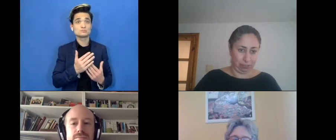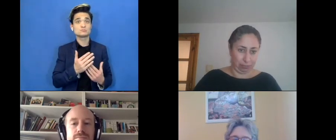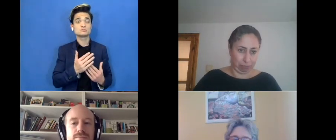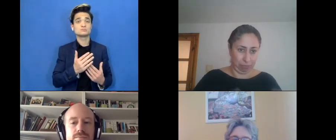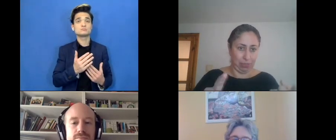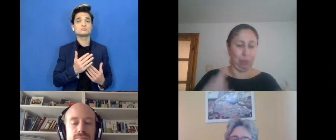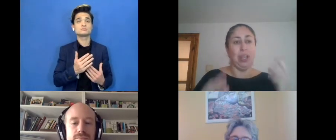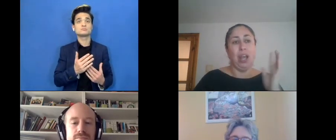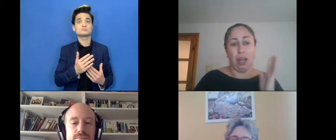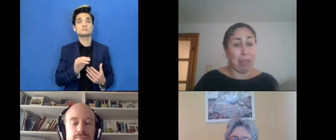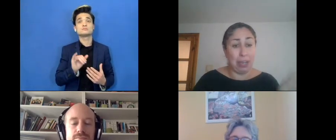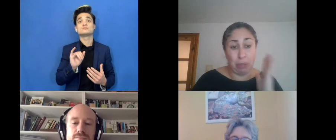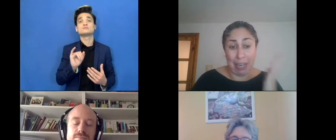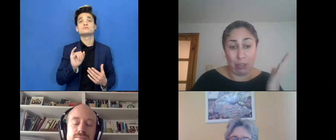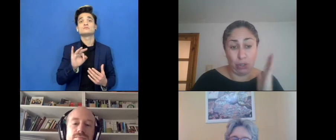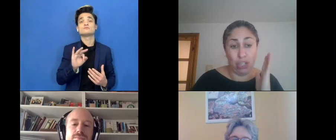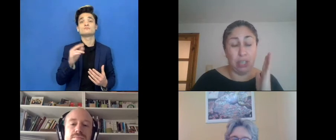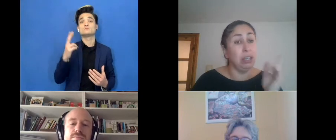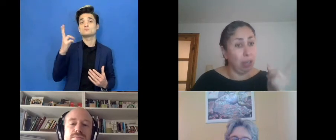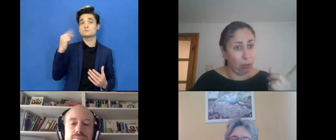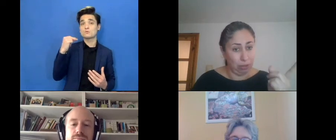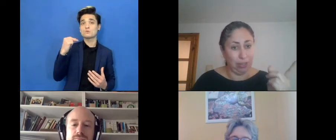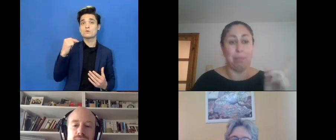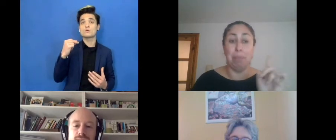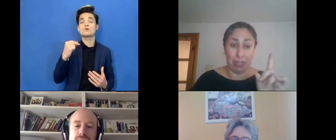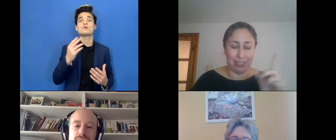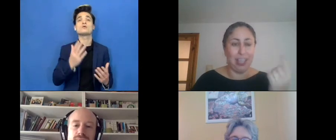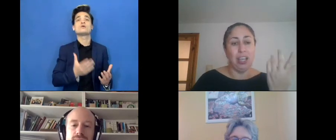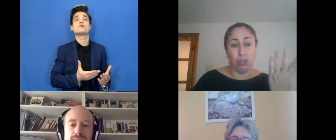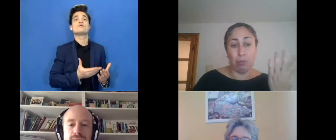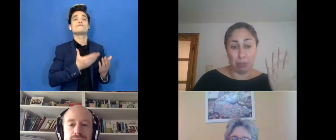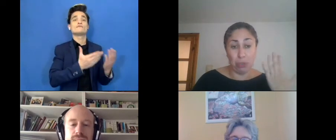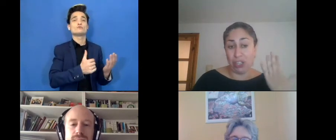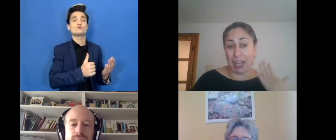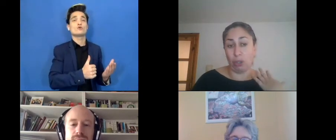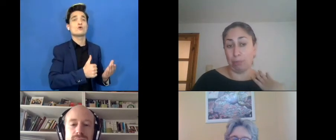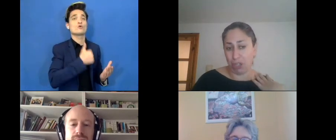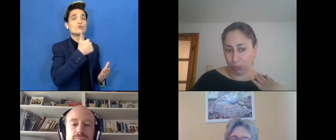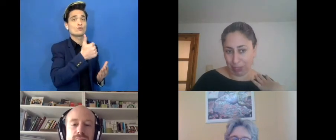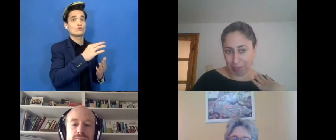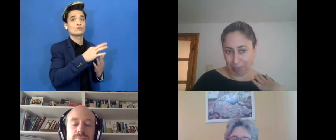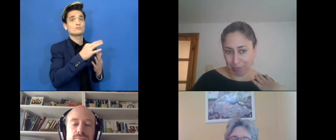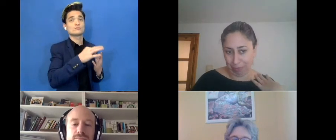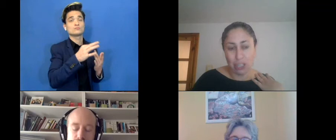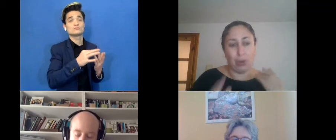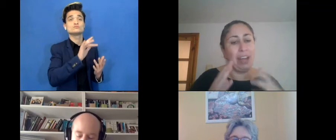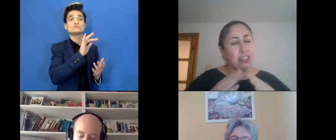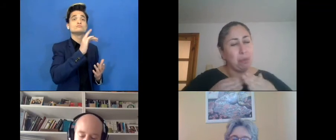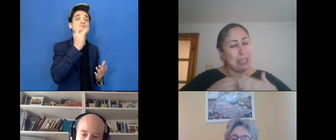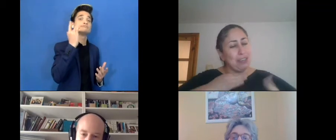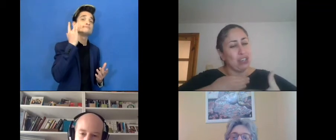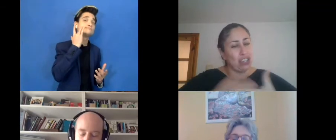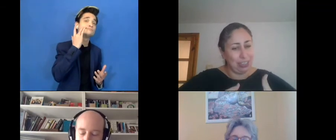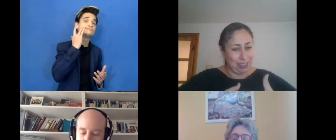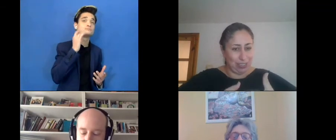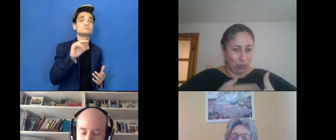alternative. So, may I put my hand on your cheek? No, but you can put your hand on my shoulder. So I haven't